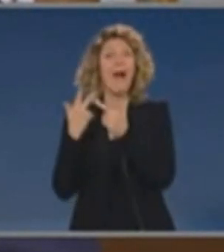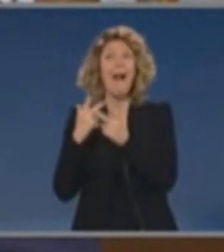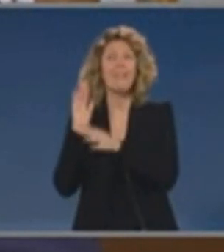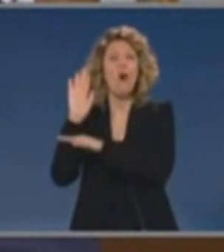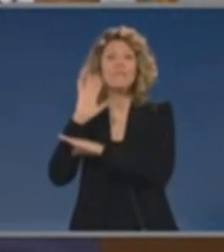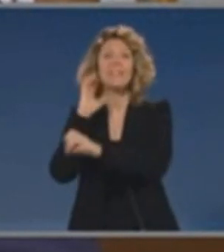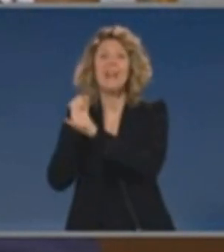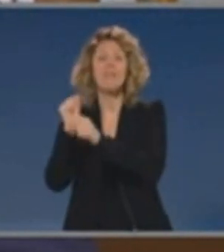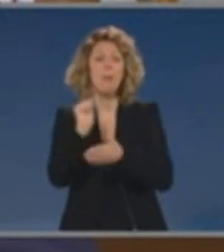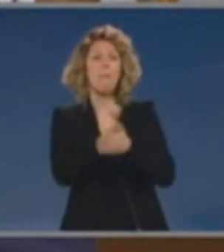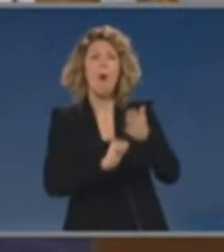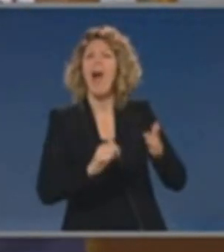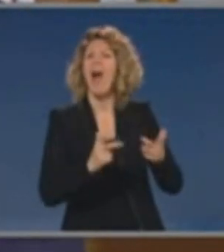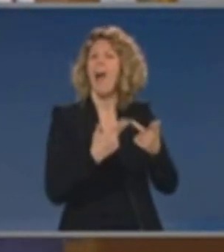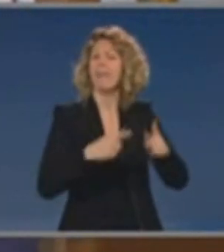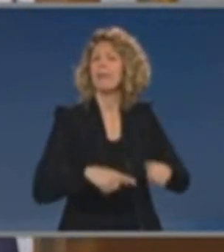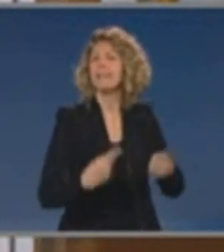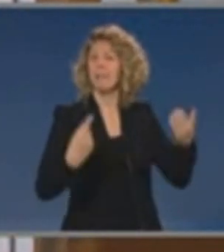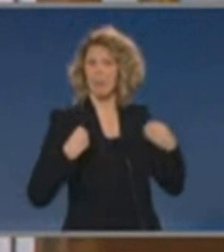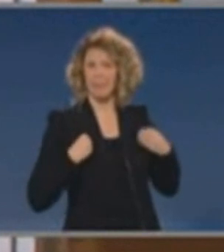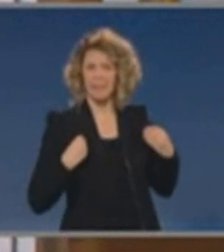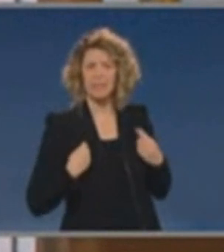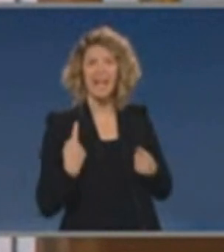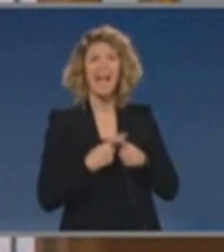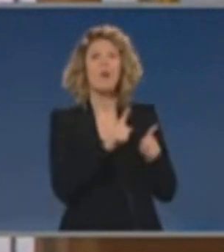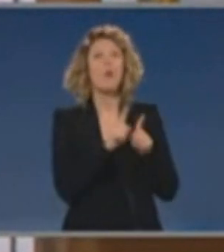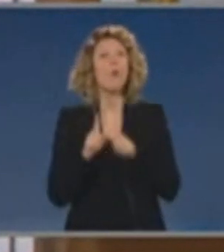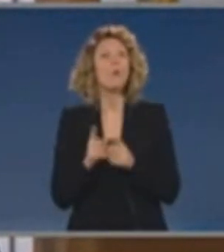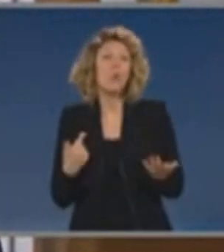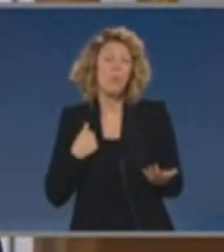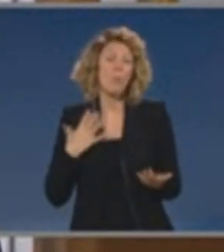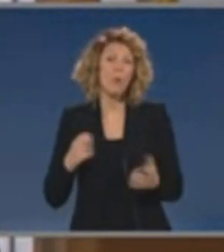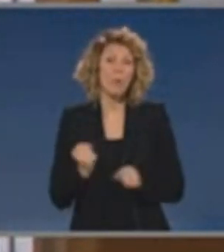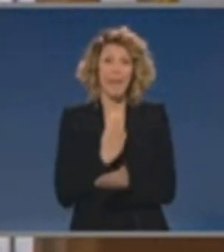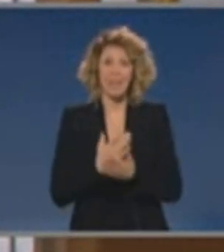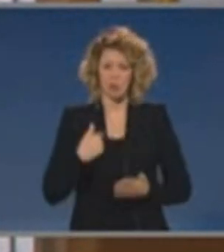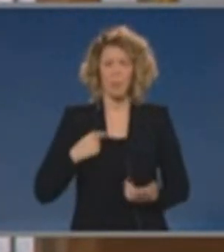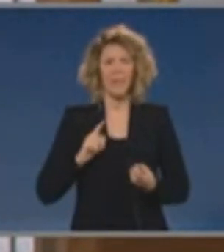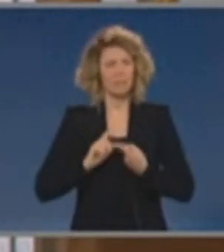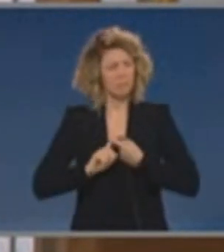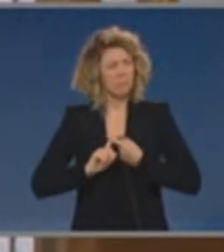foreign government investments in non-sensitive sectors, and a boost to our integrity